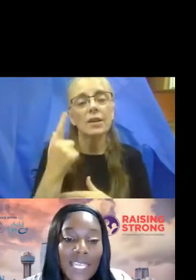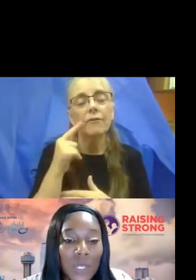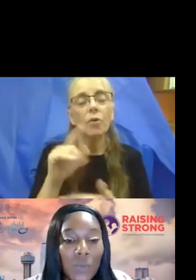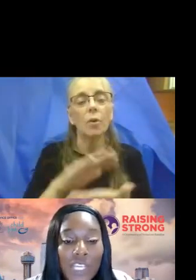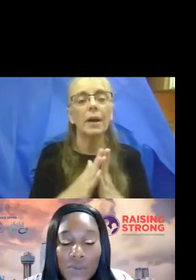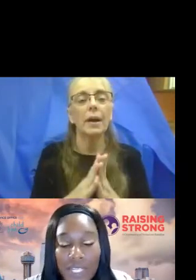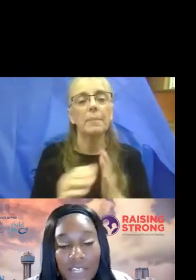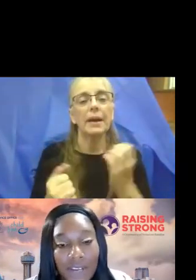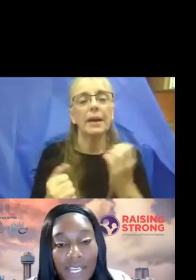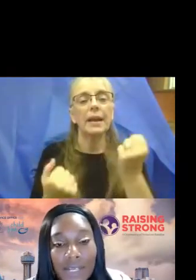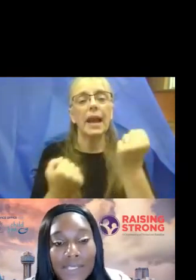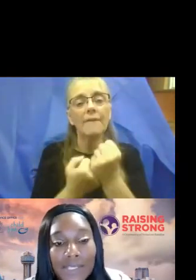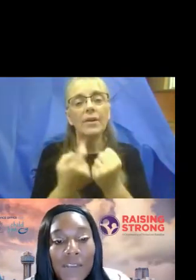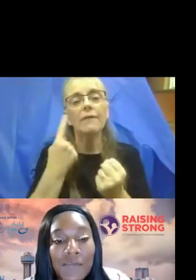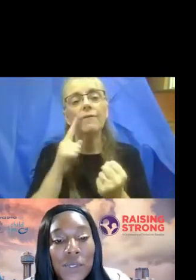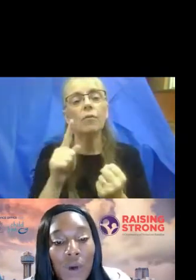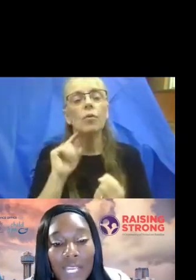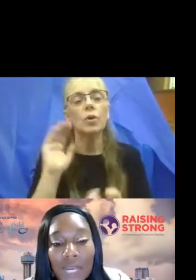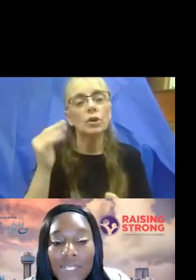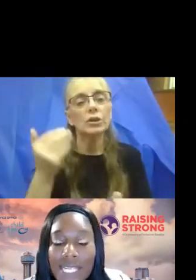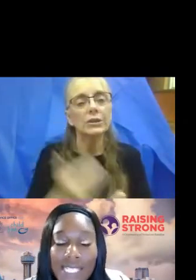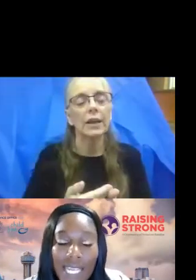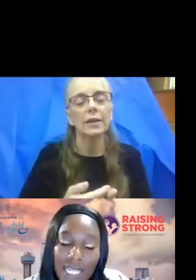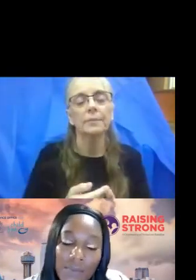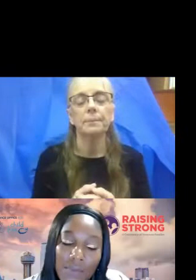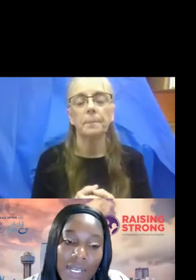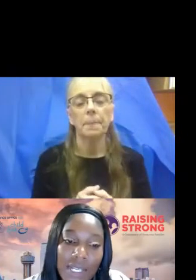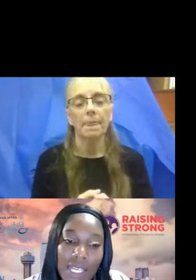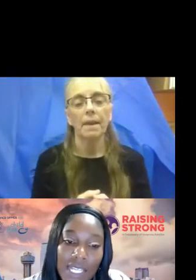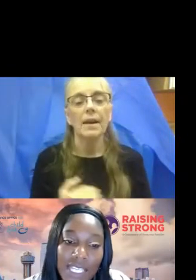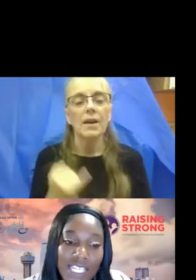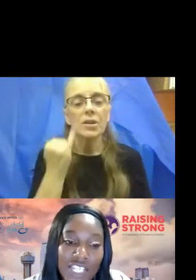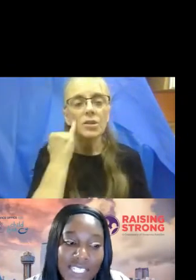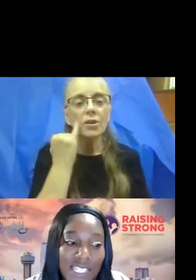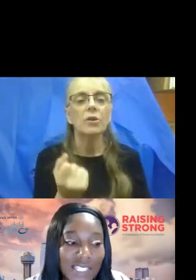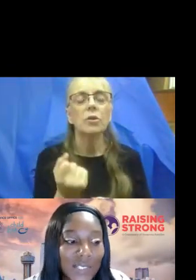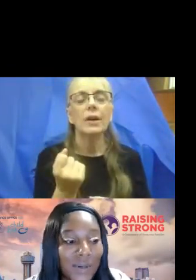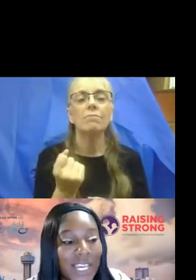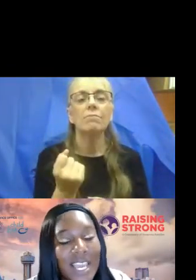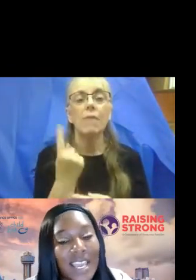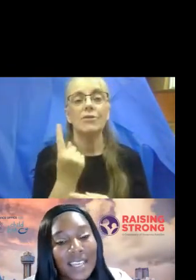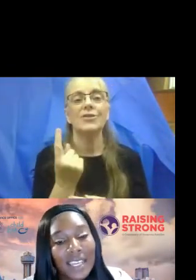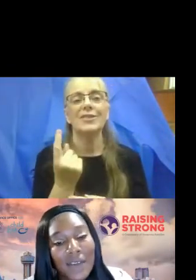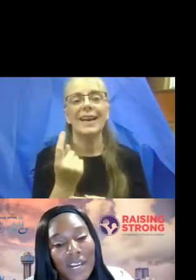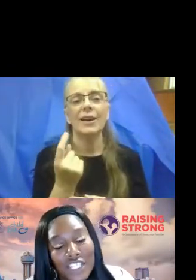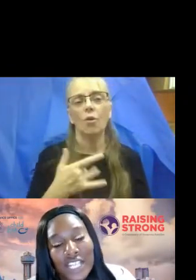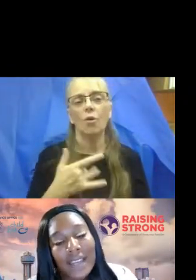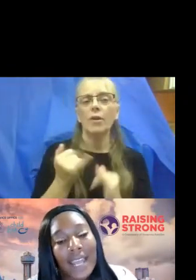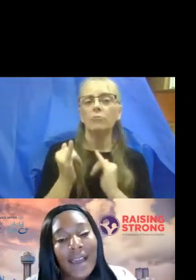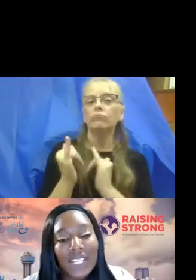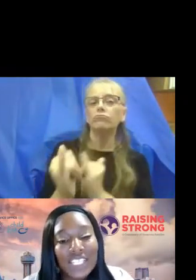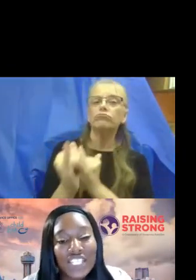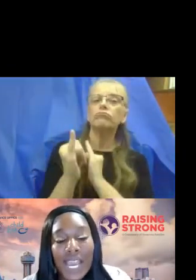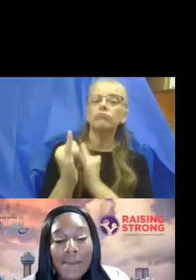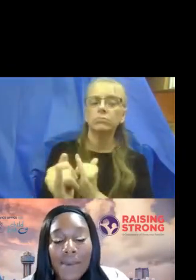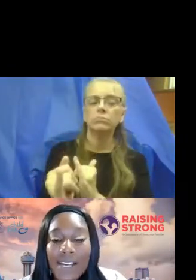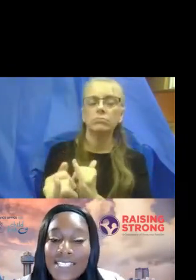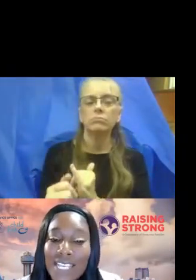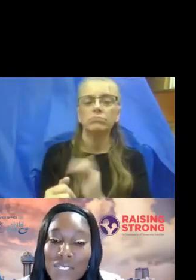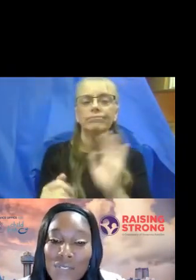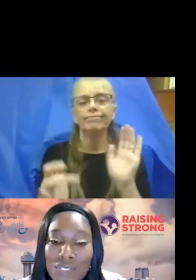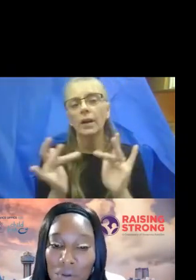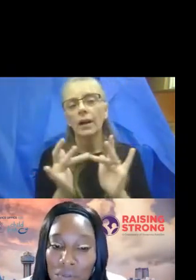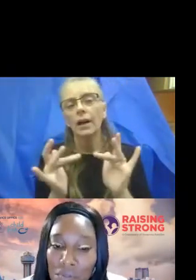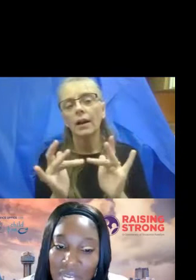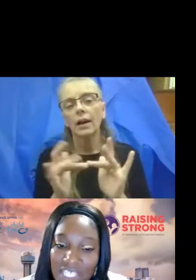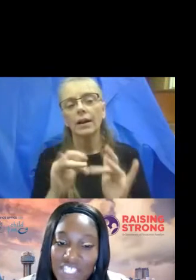and getting what you need for him. So if you all can relate to anyone, anything in Jessica's story, give her a shout out in the chat box.